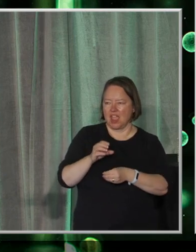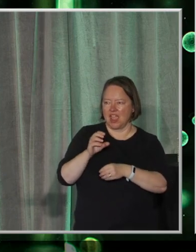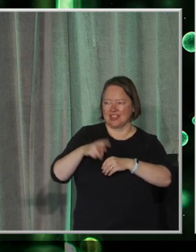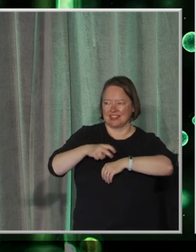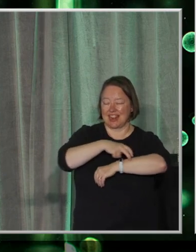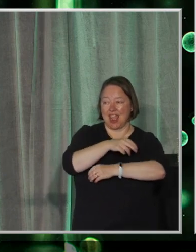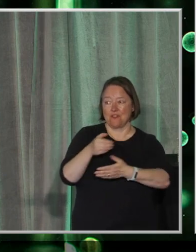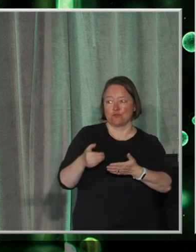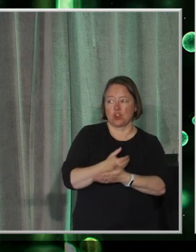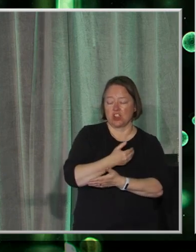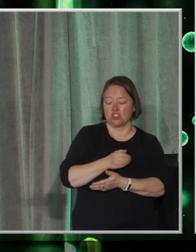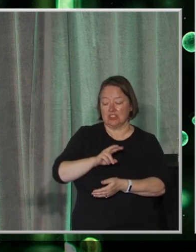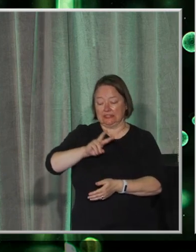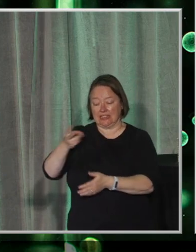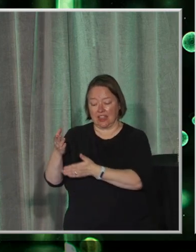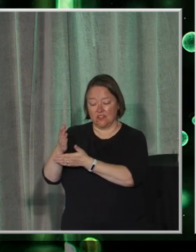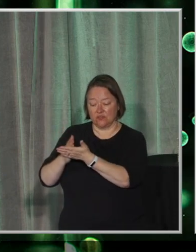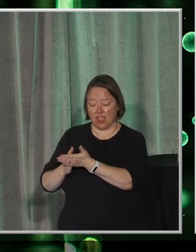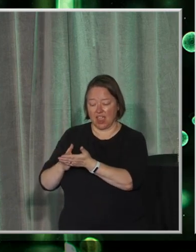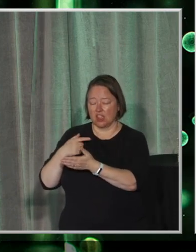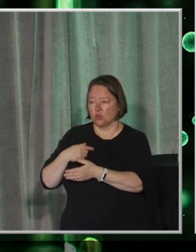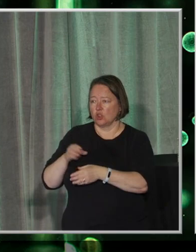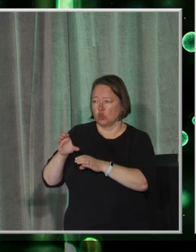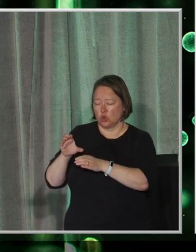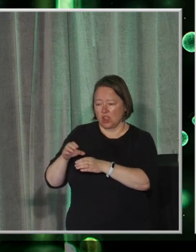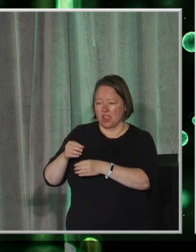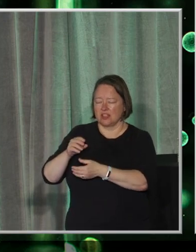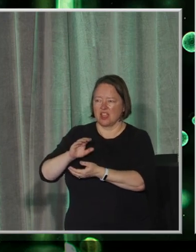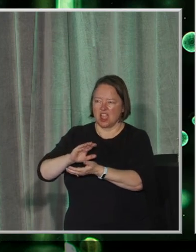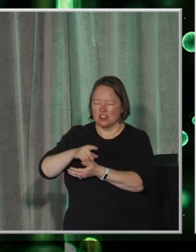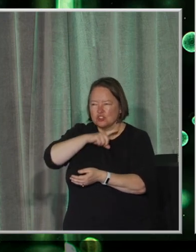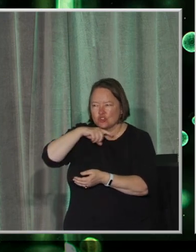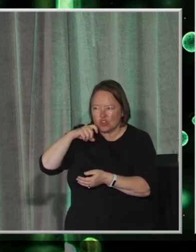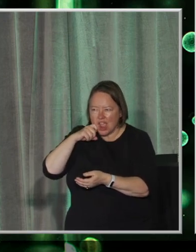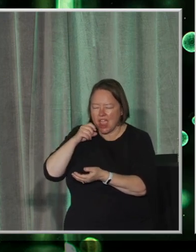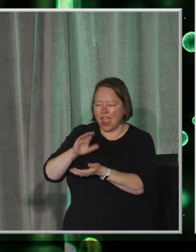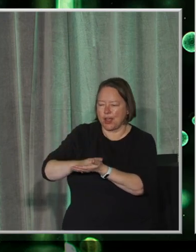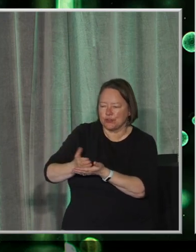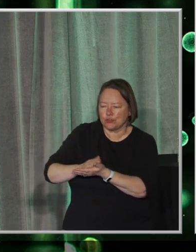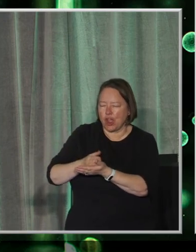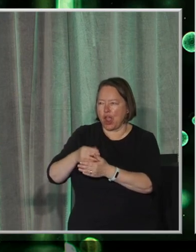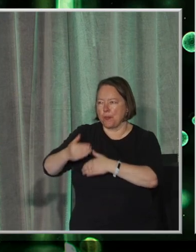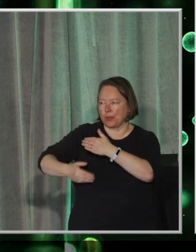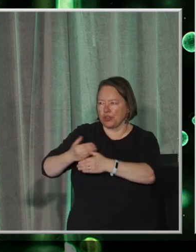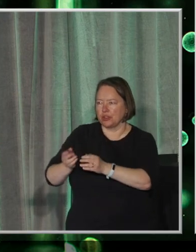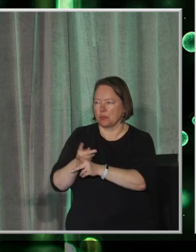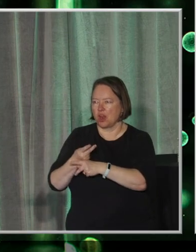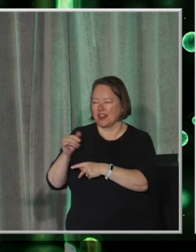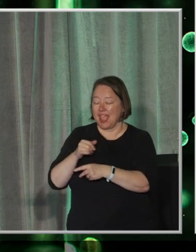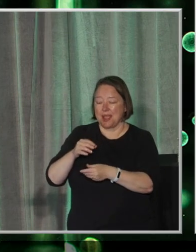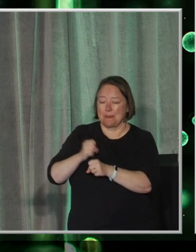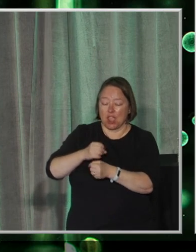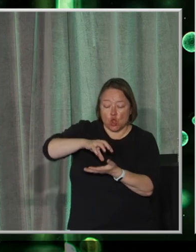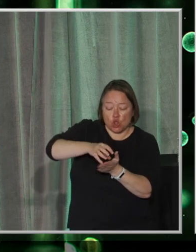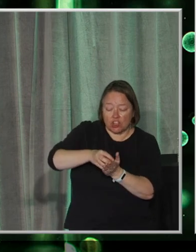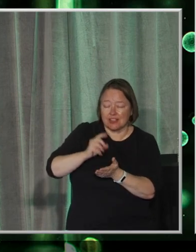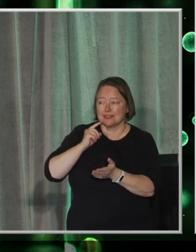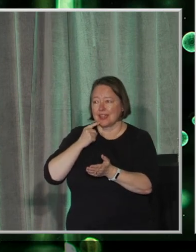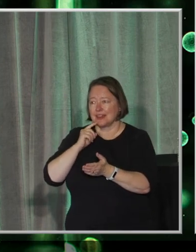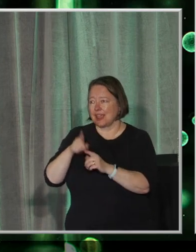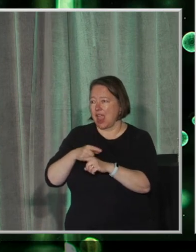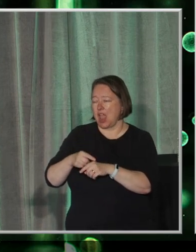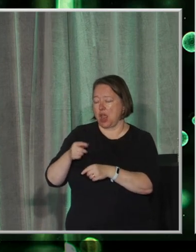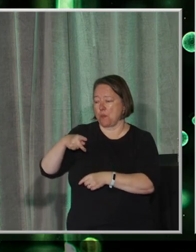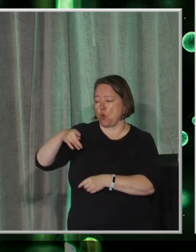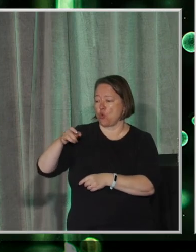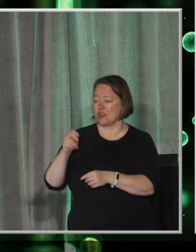fresh. And in our second phase of our production, we'll be doing the fried, dried, together with processed products, such as cookies, candies, and even protein